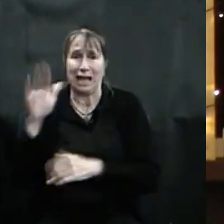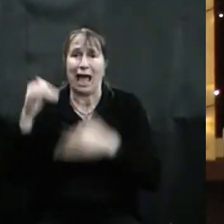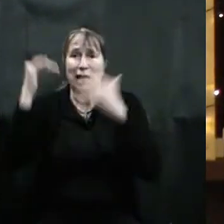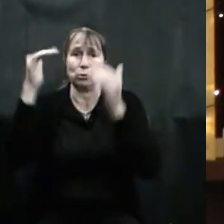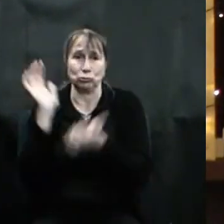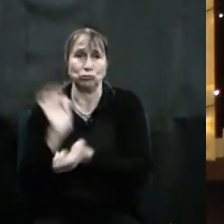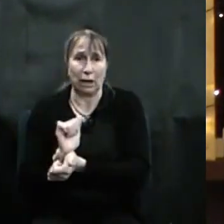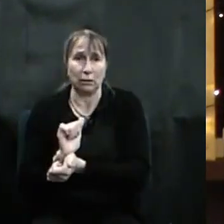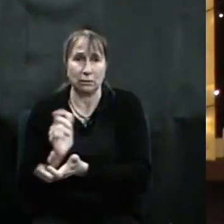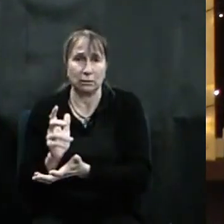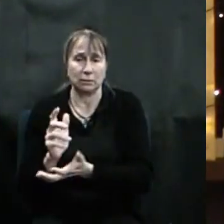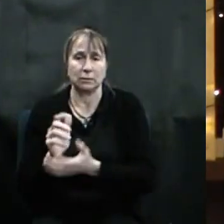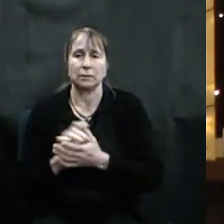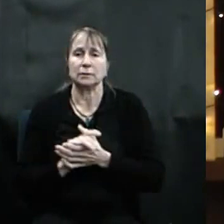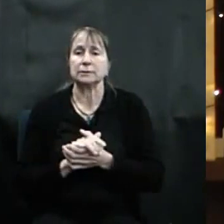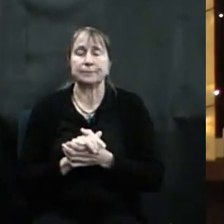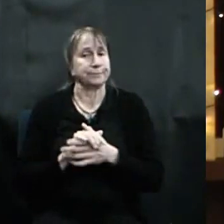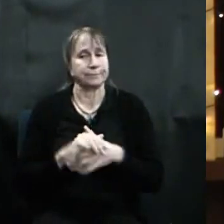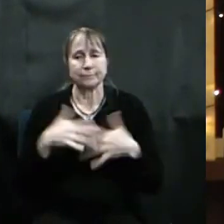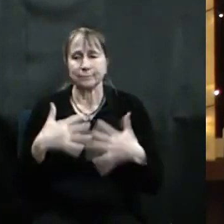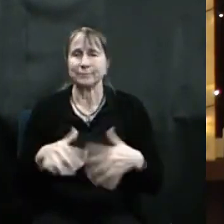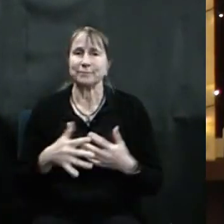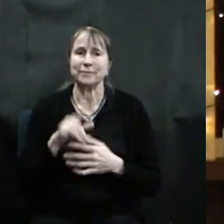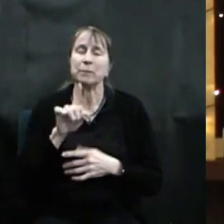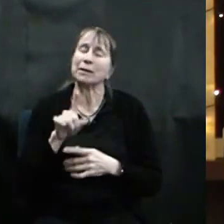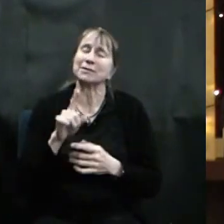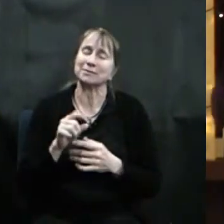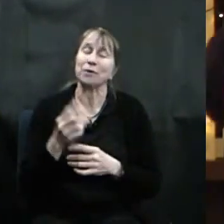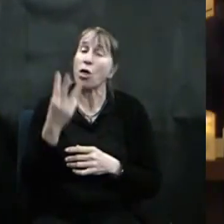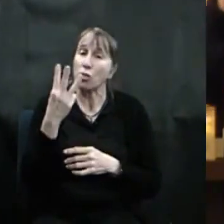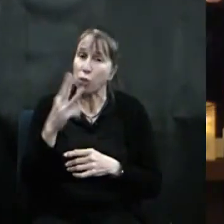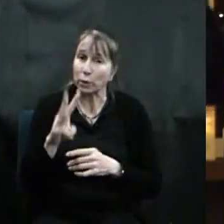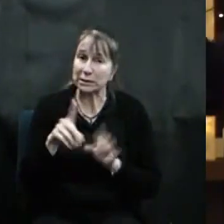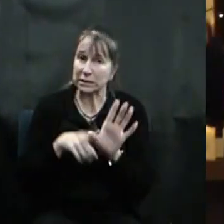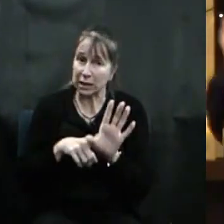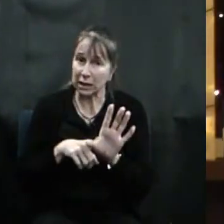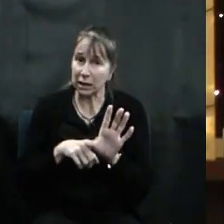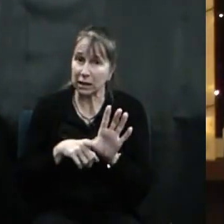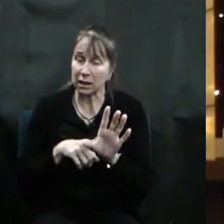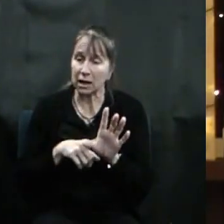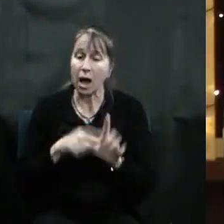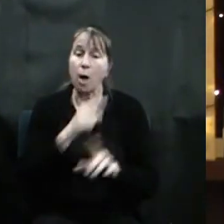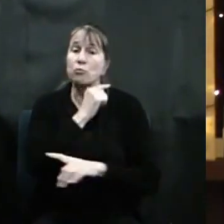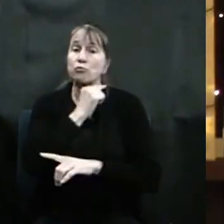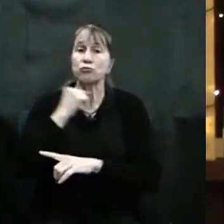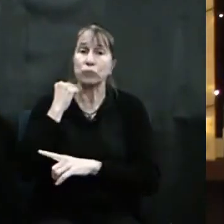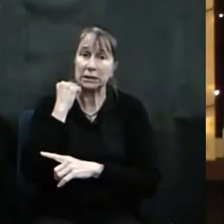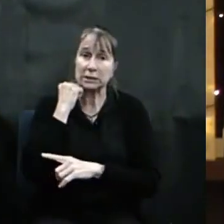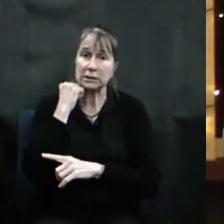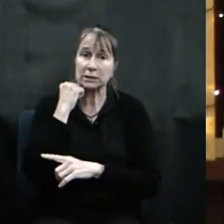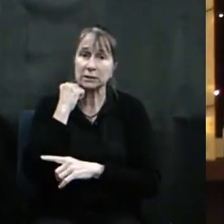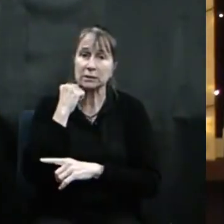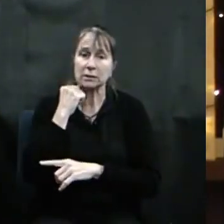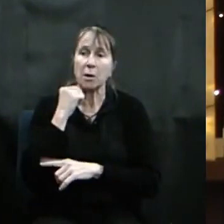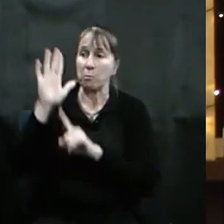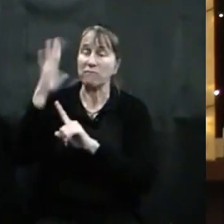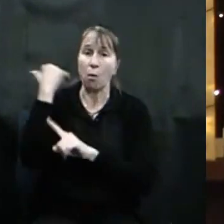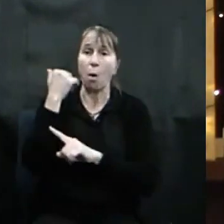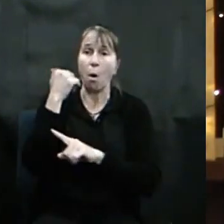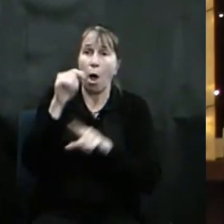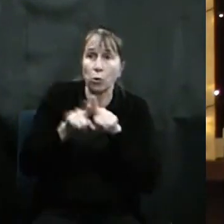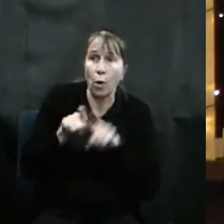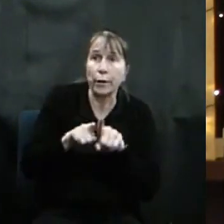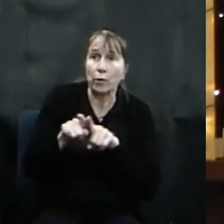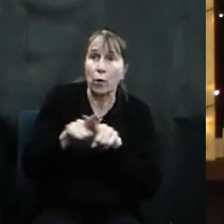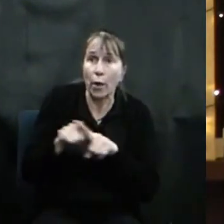The 30th year was when trainee priests took on the temple service. And so this trainee,